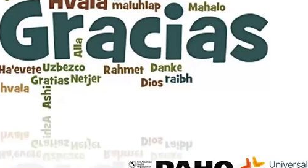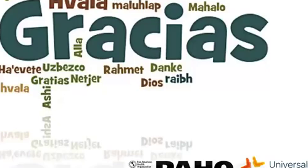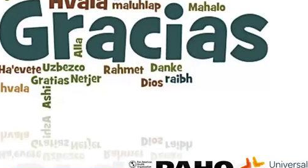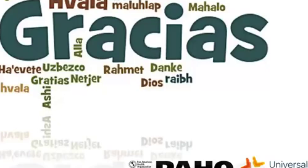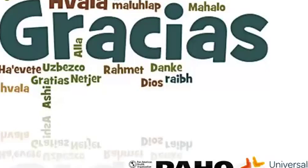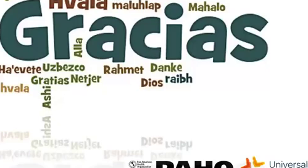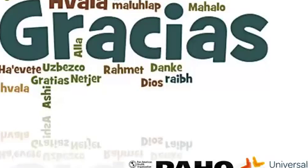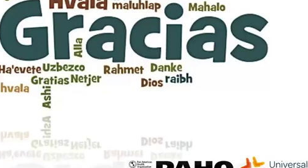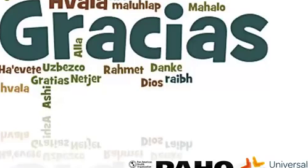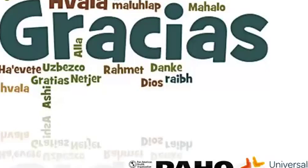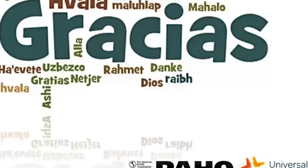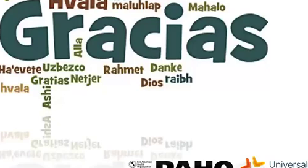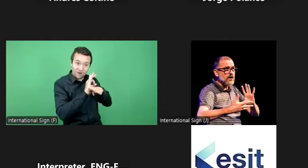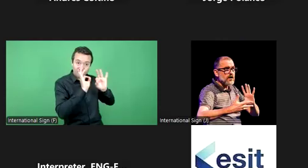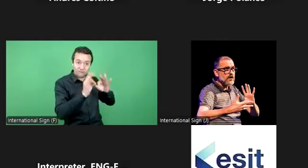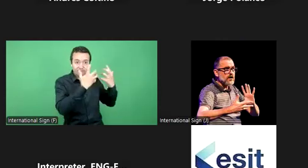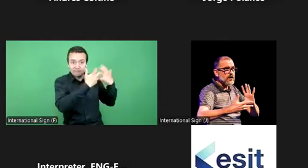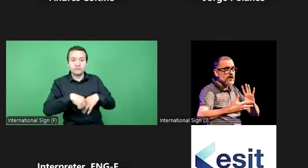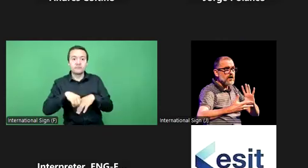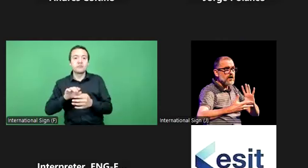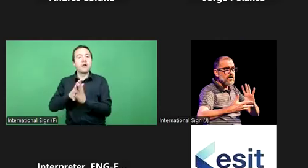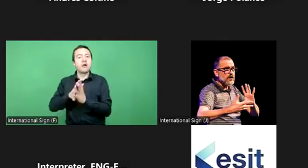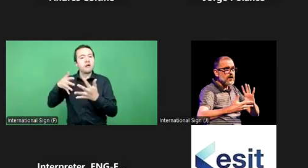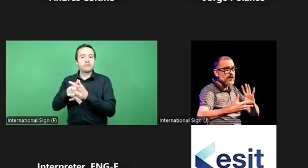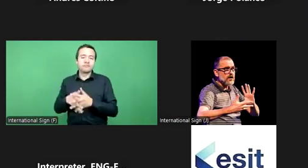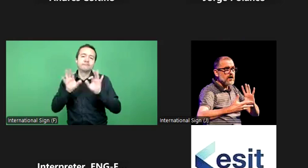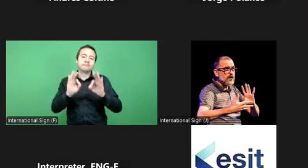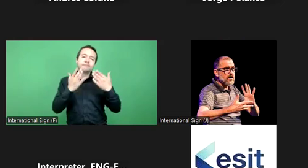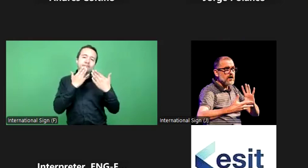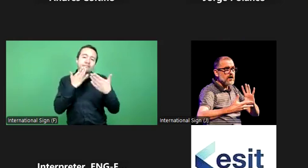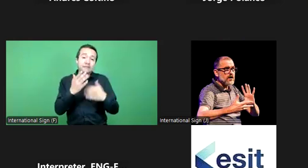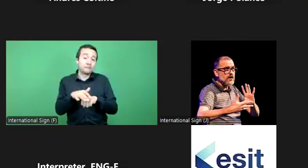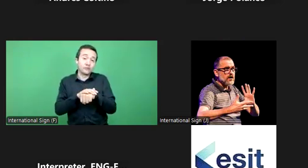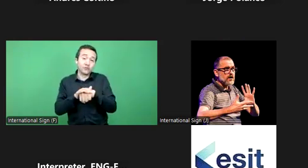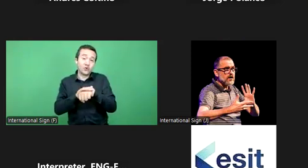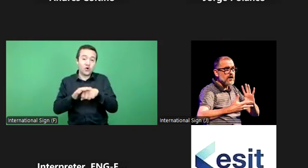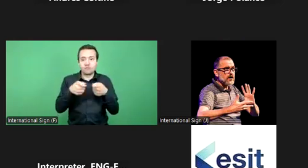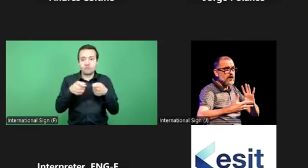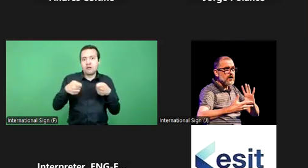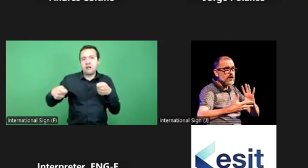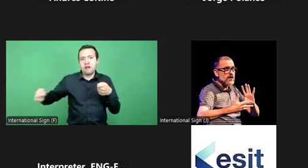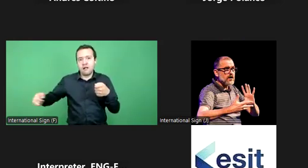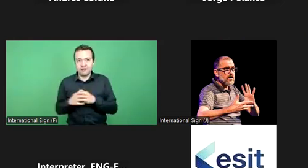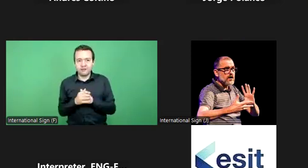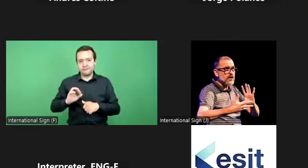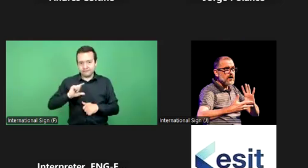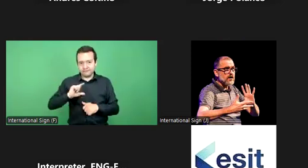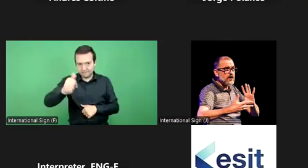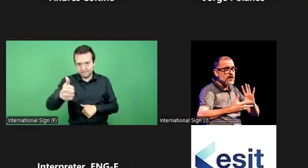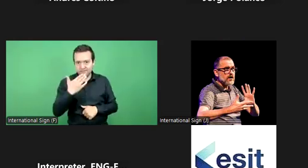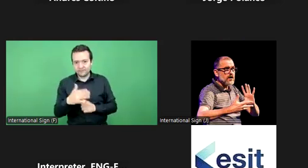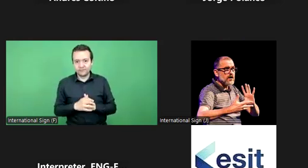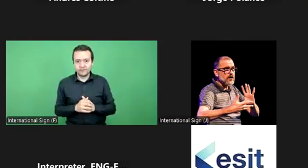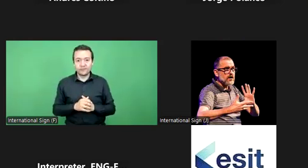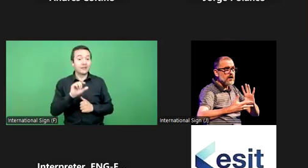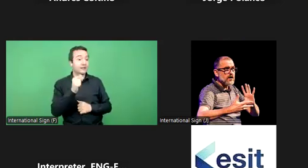time. Back to you, Gabriel. Thank you, Natalia, for that very informative presentation, and very looking forward to see